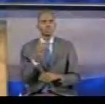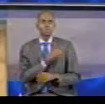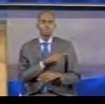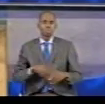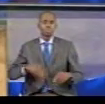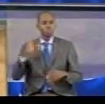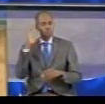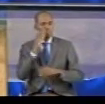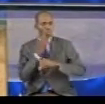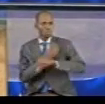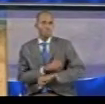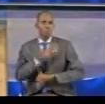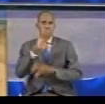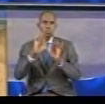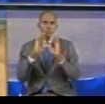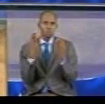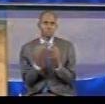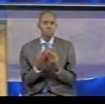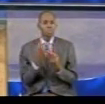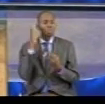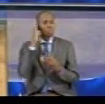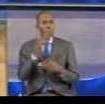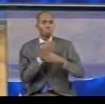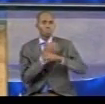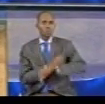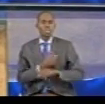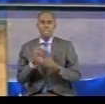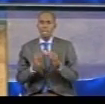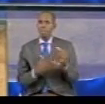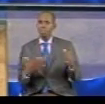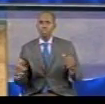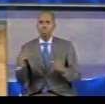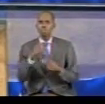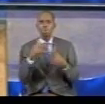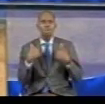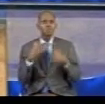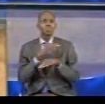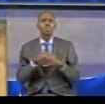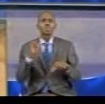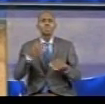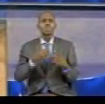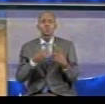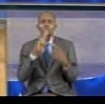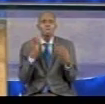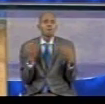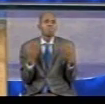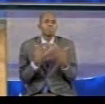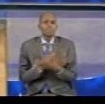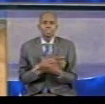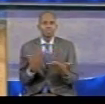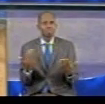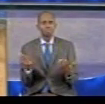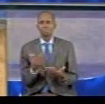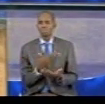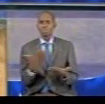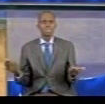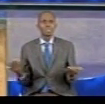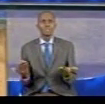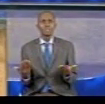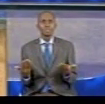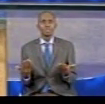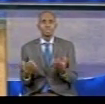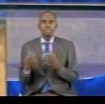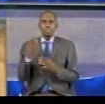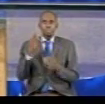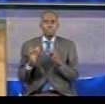family. And he's going to protect everything you have. We don't need to panic and be afraid. If I don't